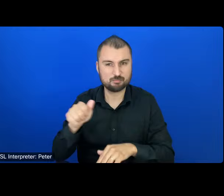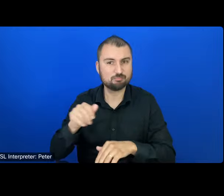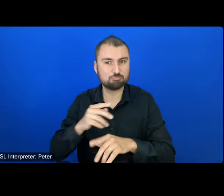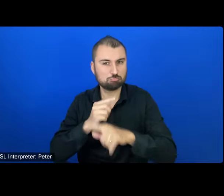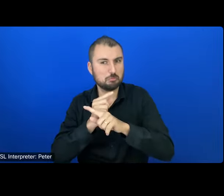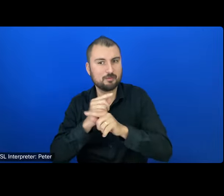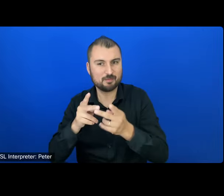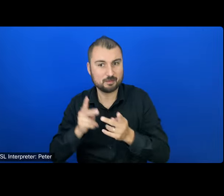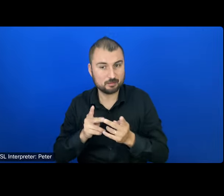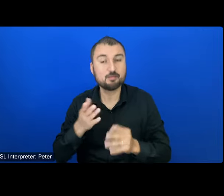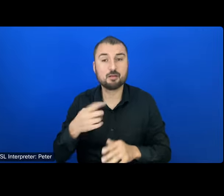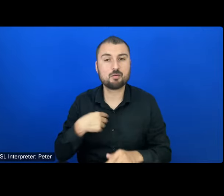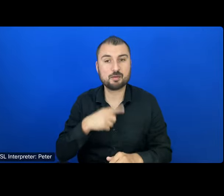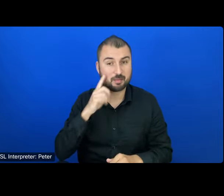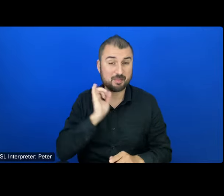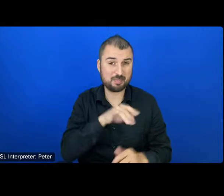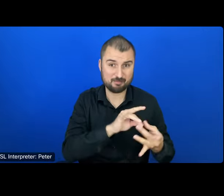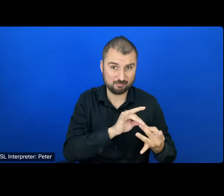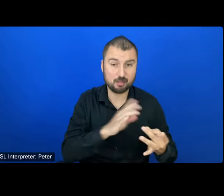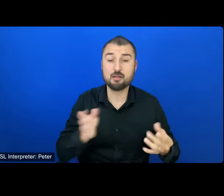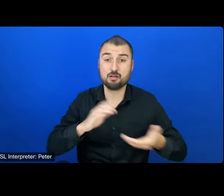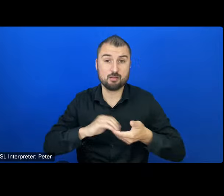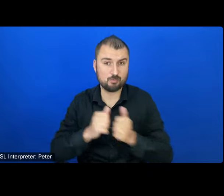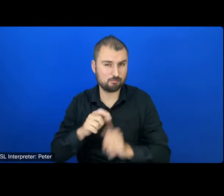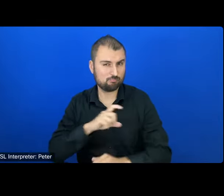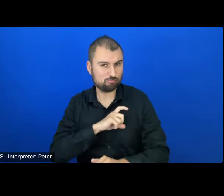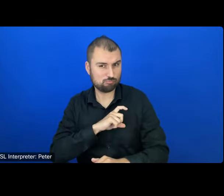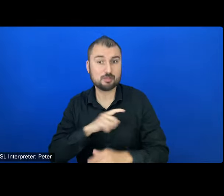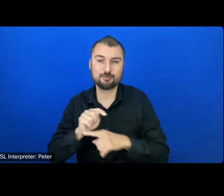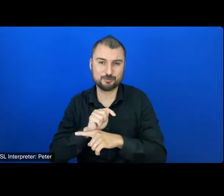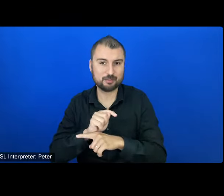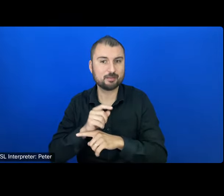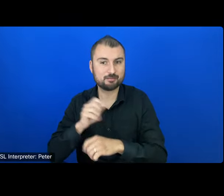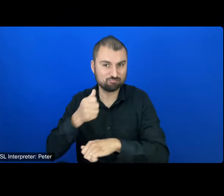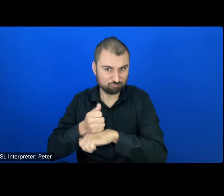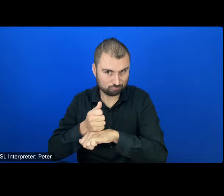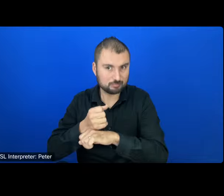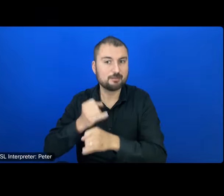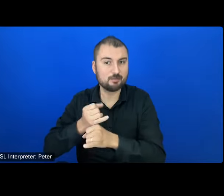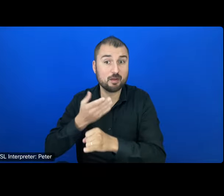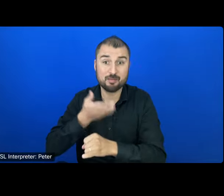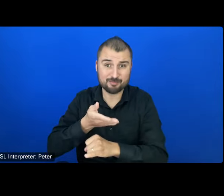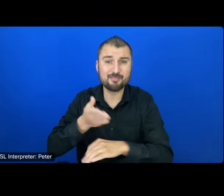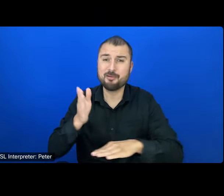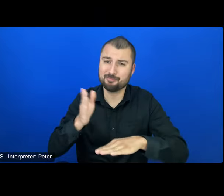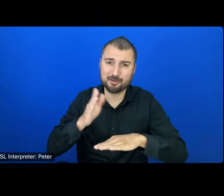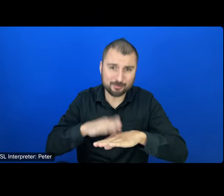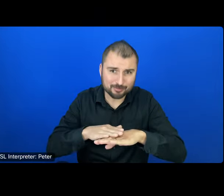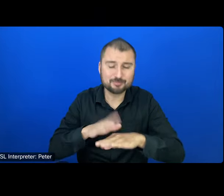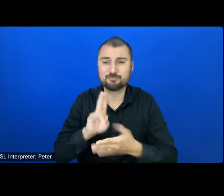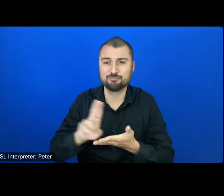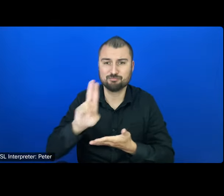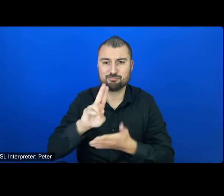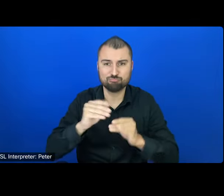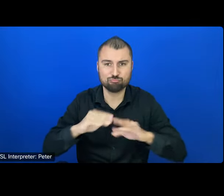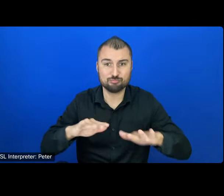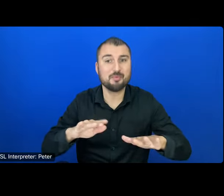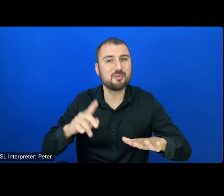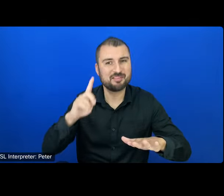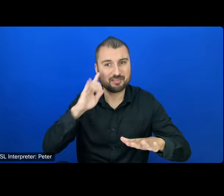with a law enforcement training institution on a university campus, we think that makes a very appealing